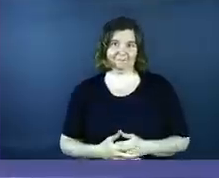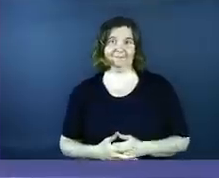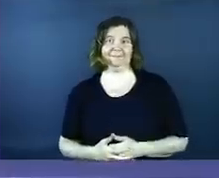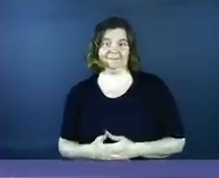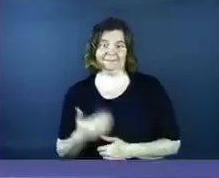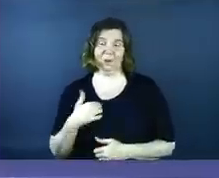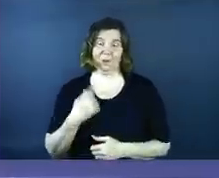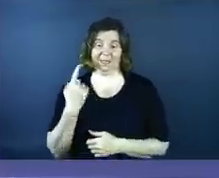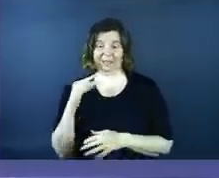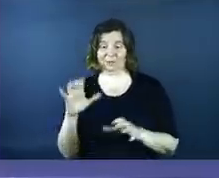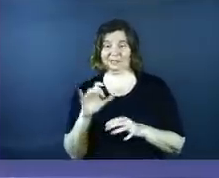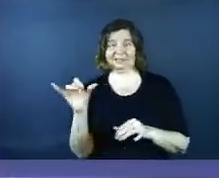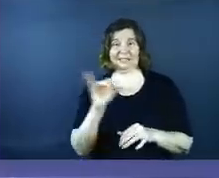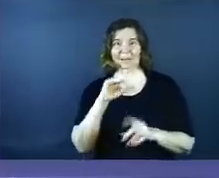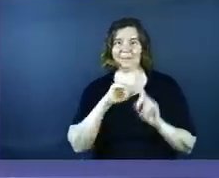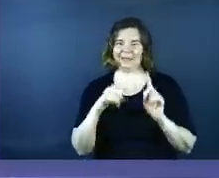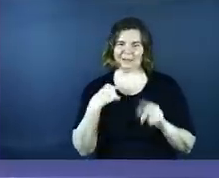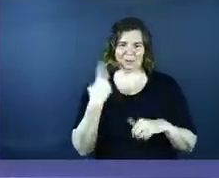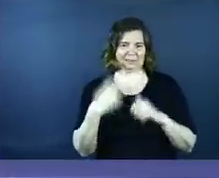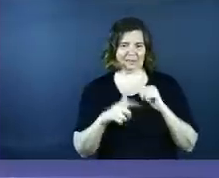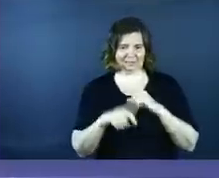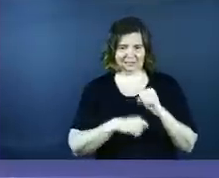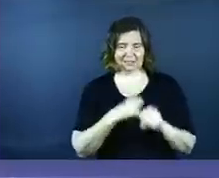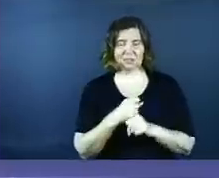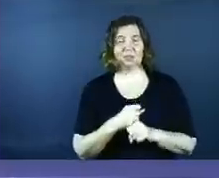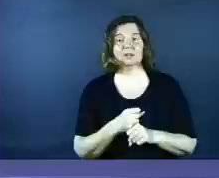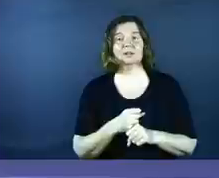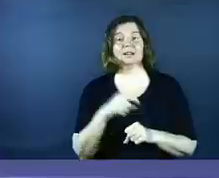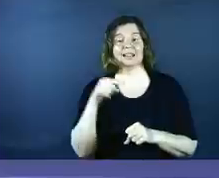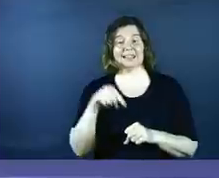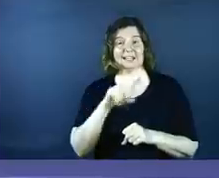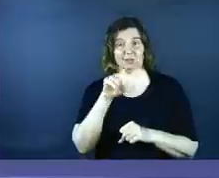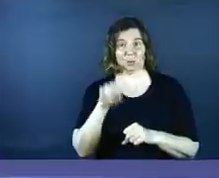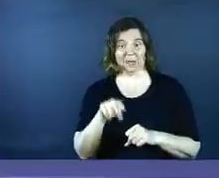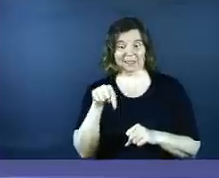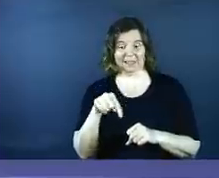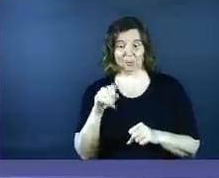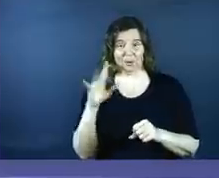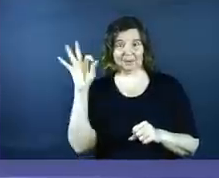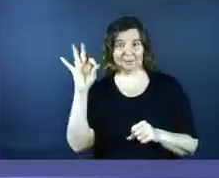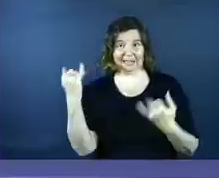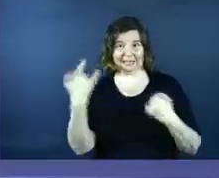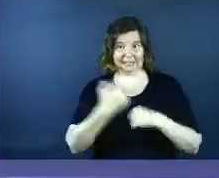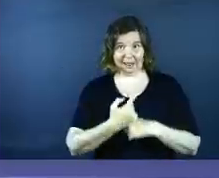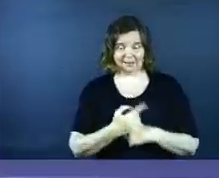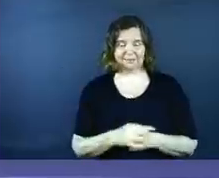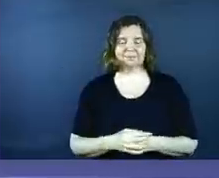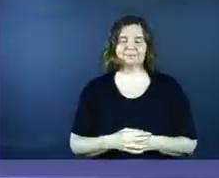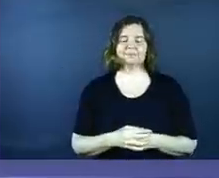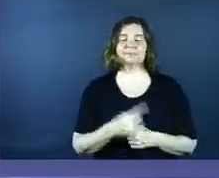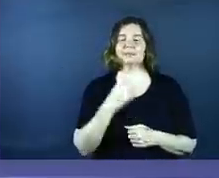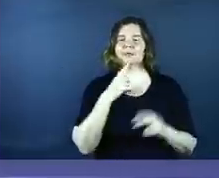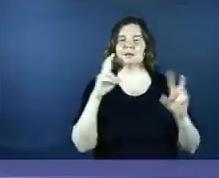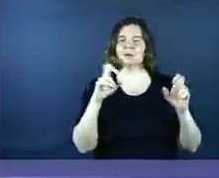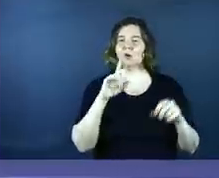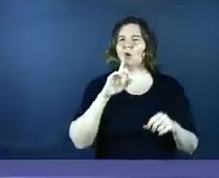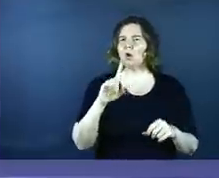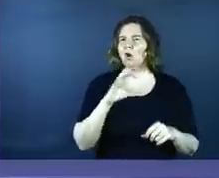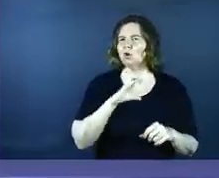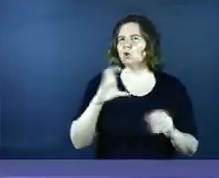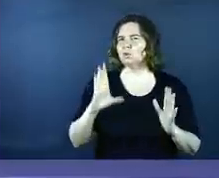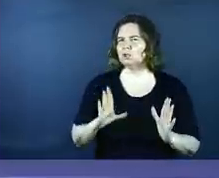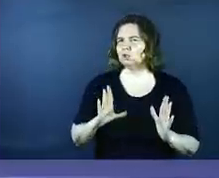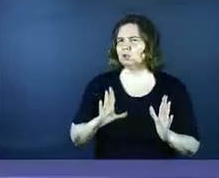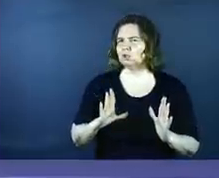We did it a year ago as well, but they've been really tough this year. Listen to this question that we're going to be speaking on today. It says, are